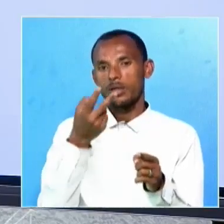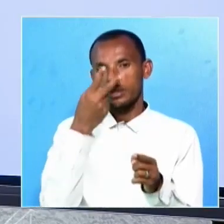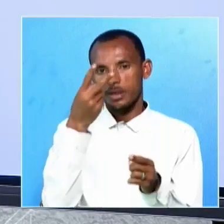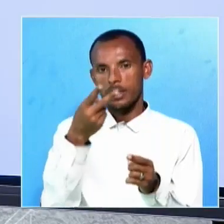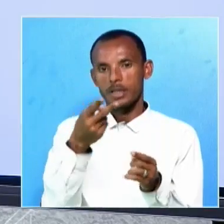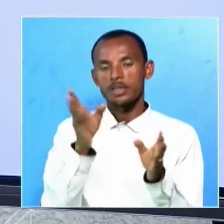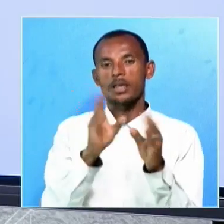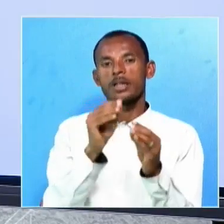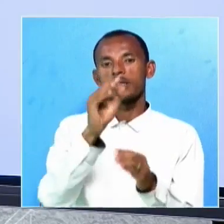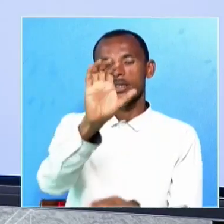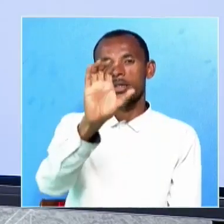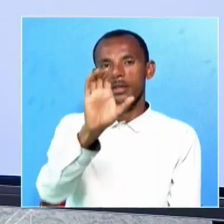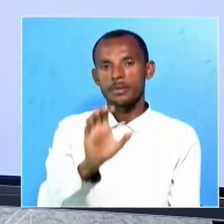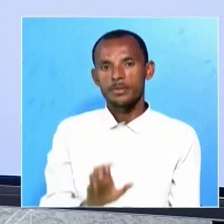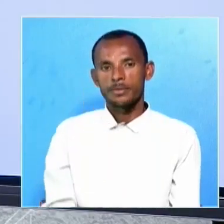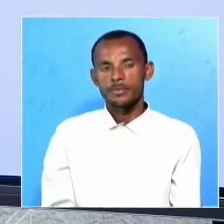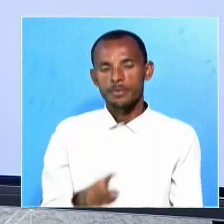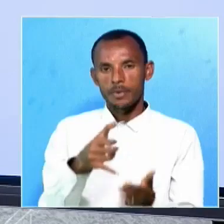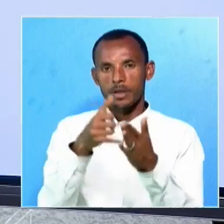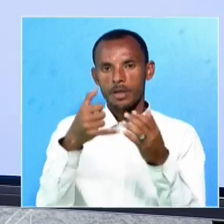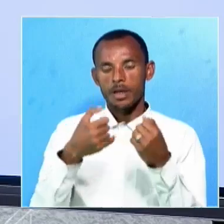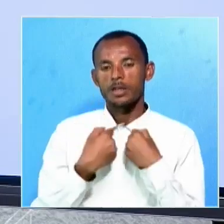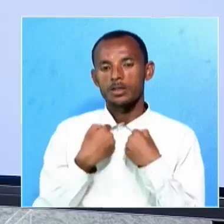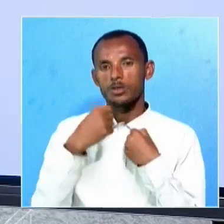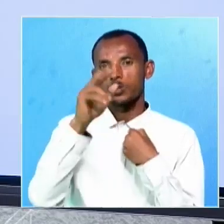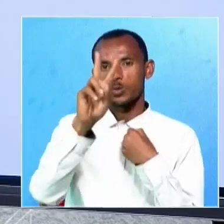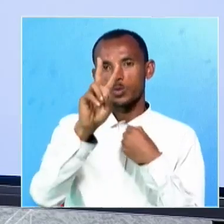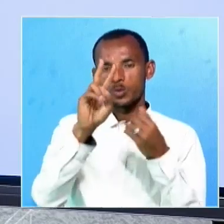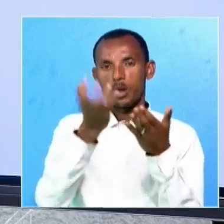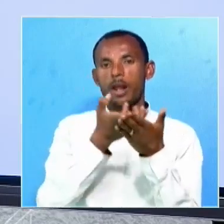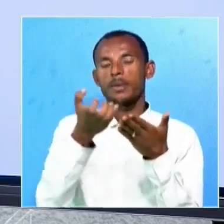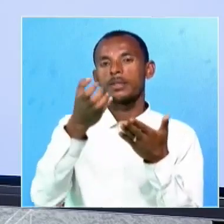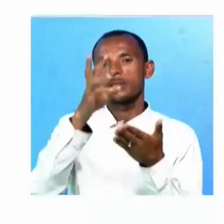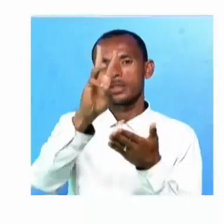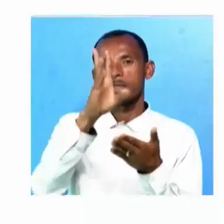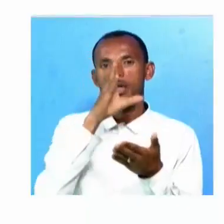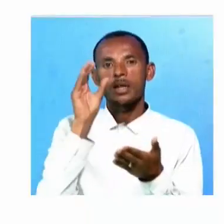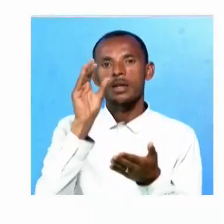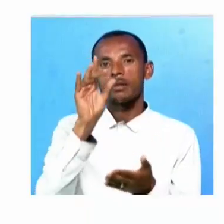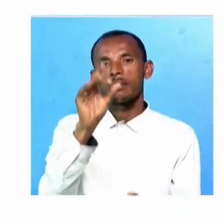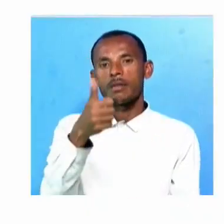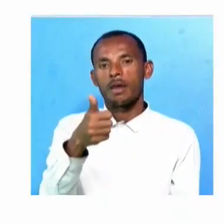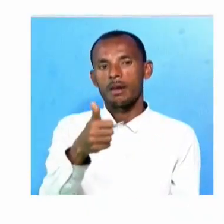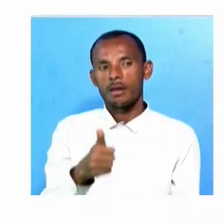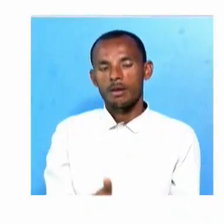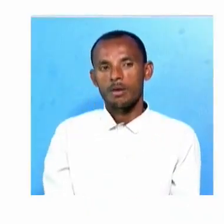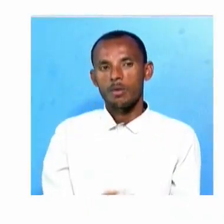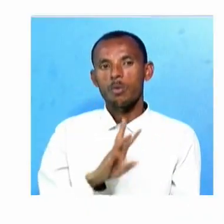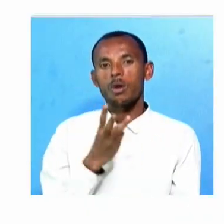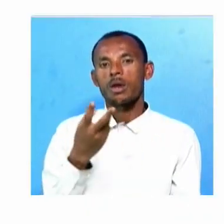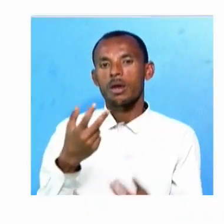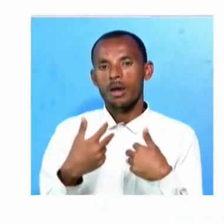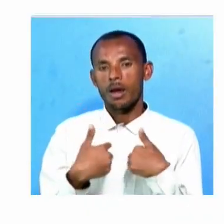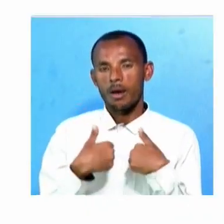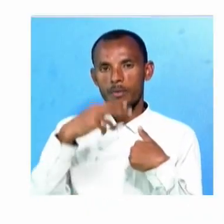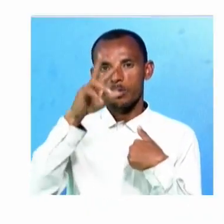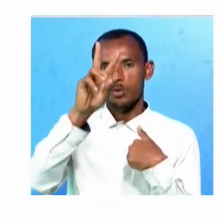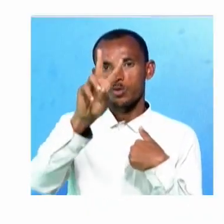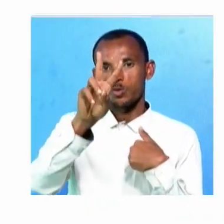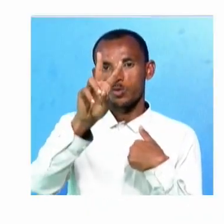C, it has 2 elements, 6 and 10. Here we have 2